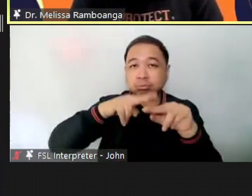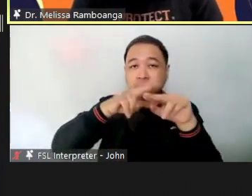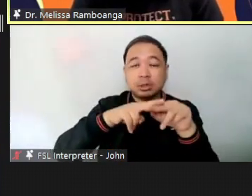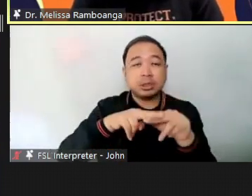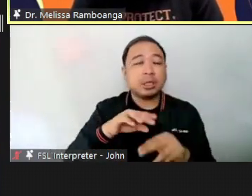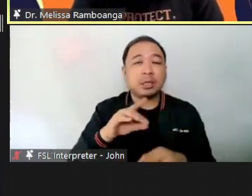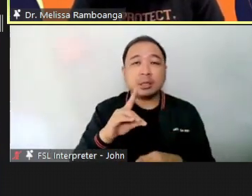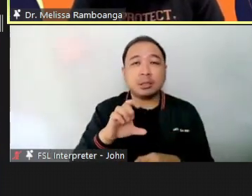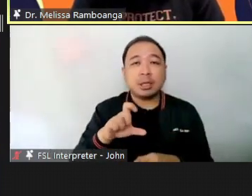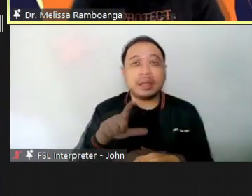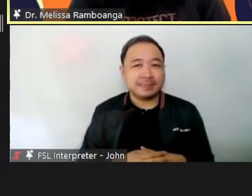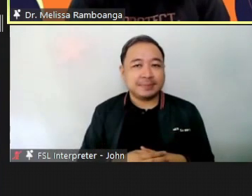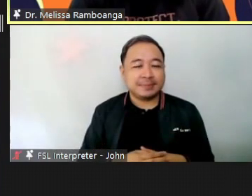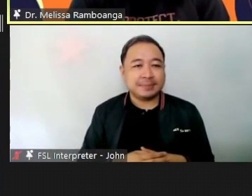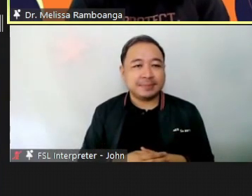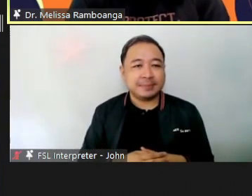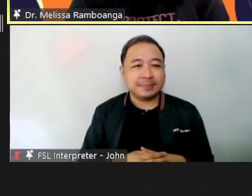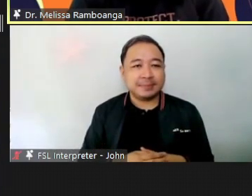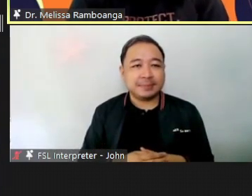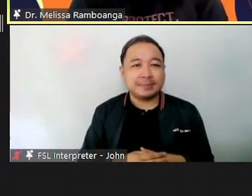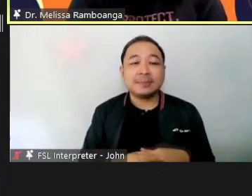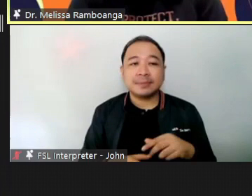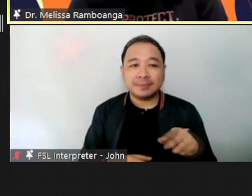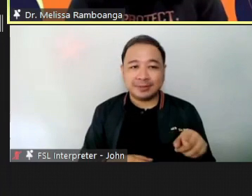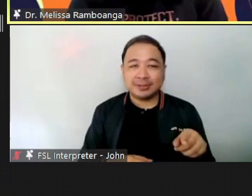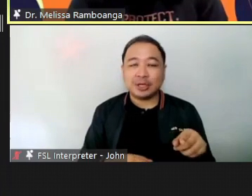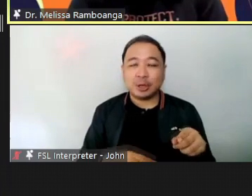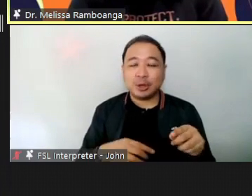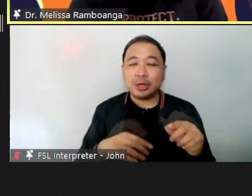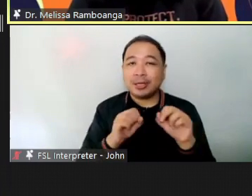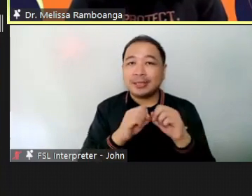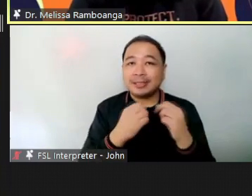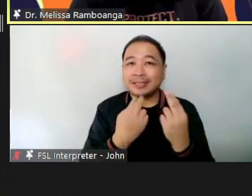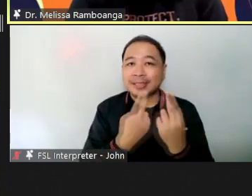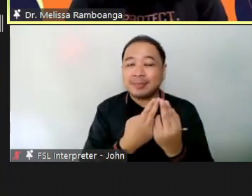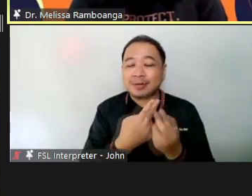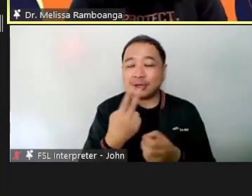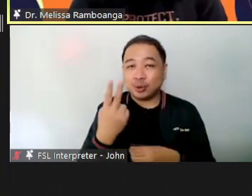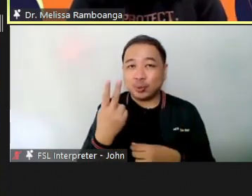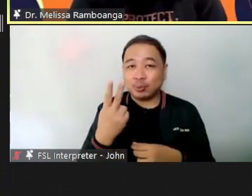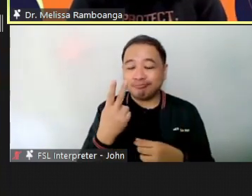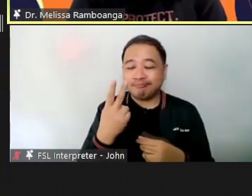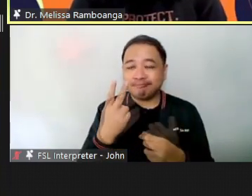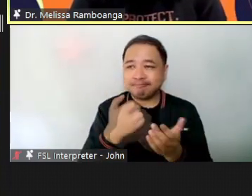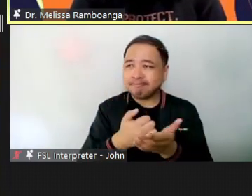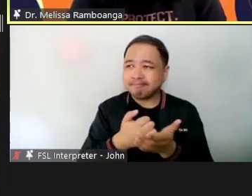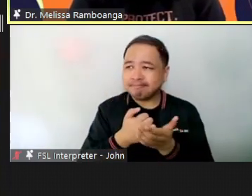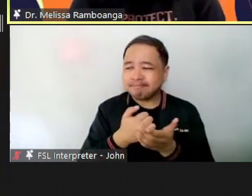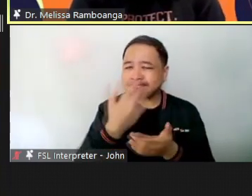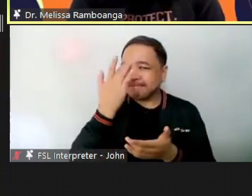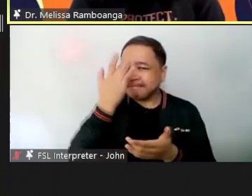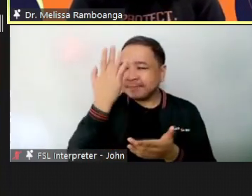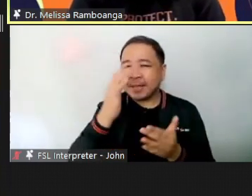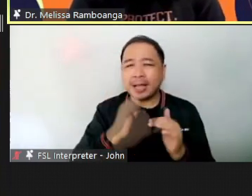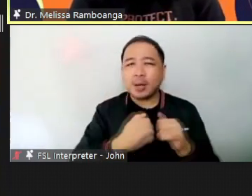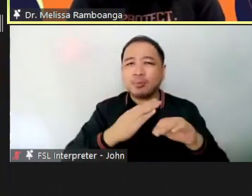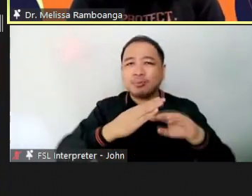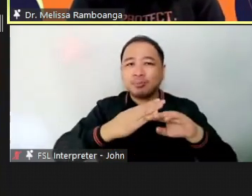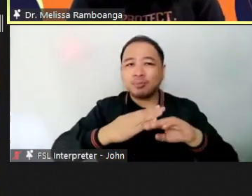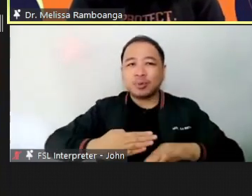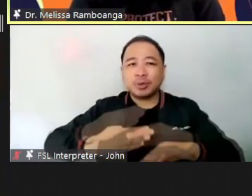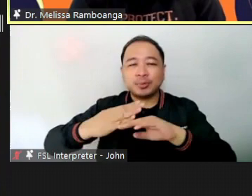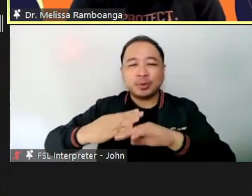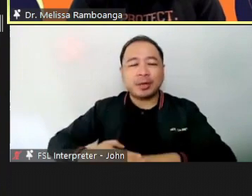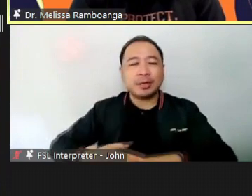Delta variant. Webinar 2 enlightened us on how we broke barriers in child protection